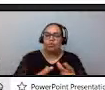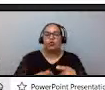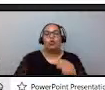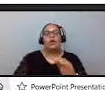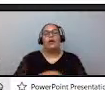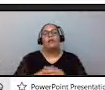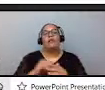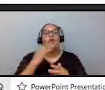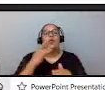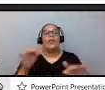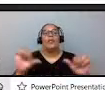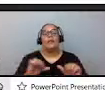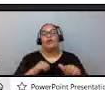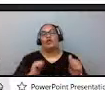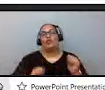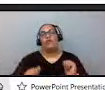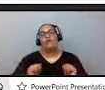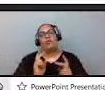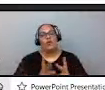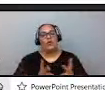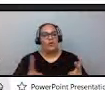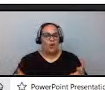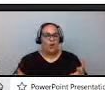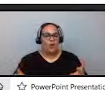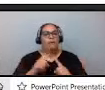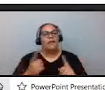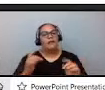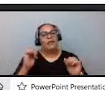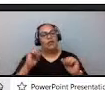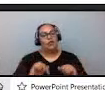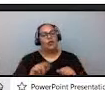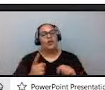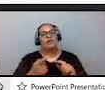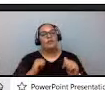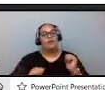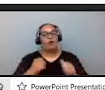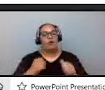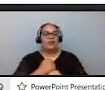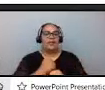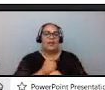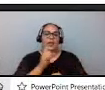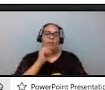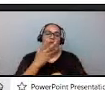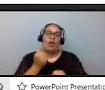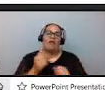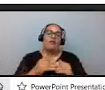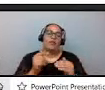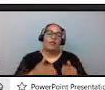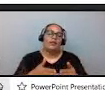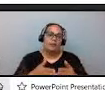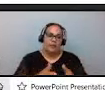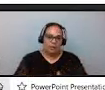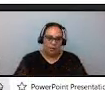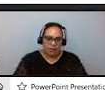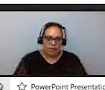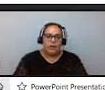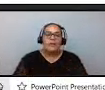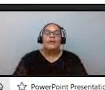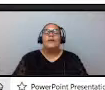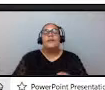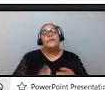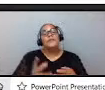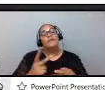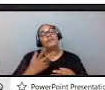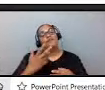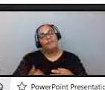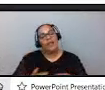that we do get it back to the performance norms and agreed performance standards that we have with the terminal um there has also been